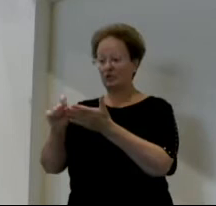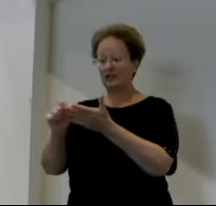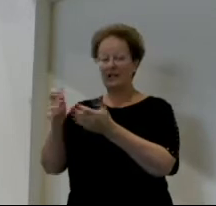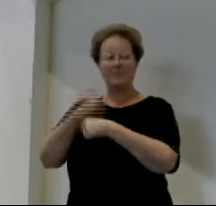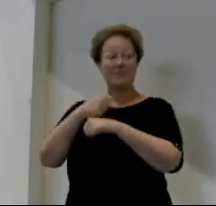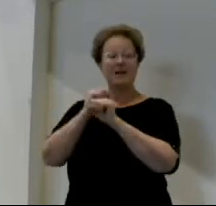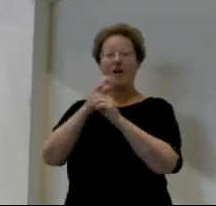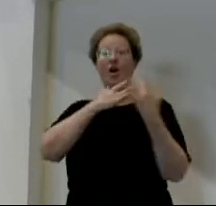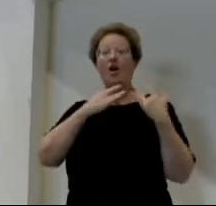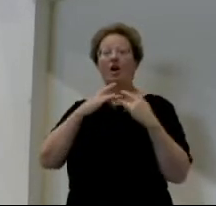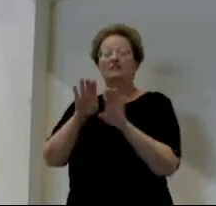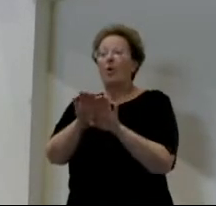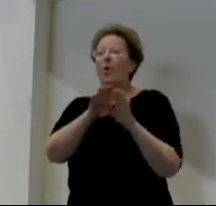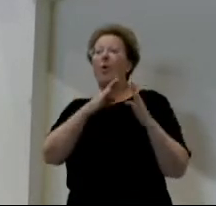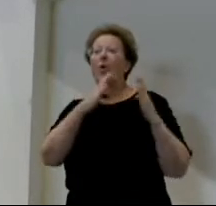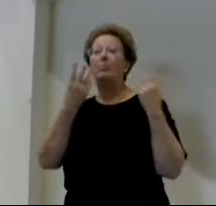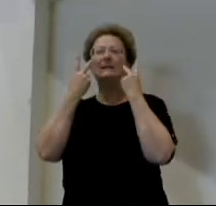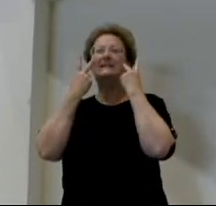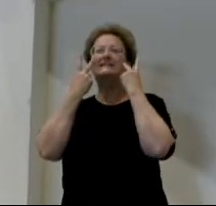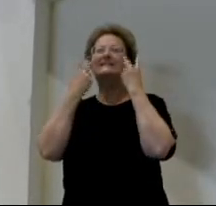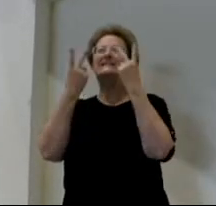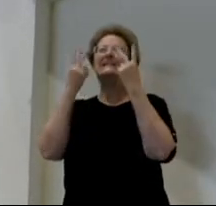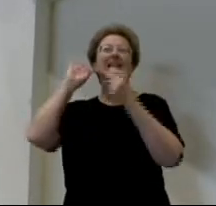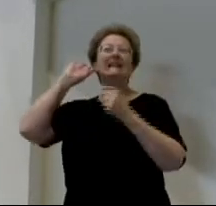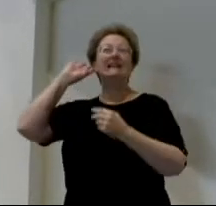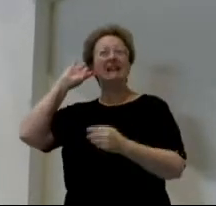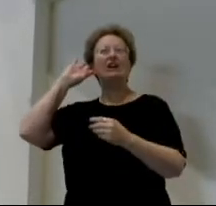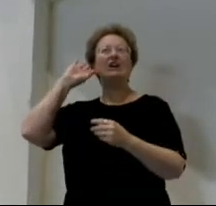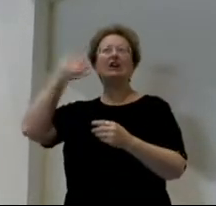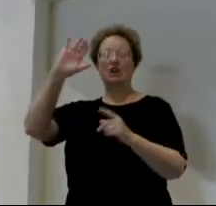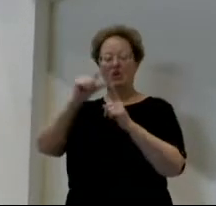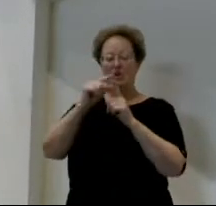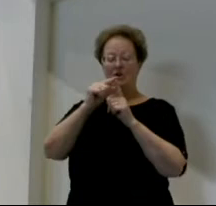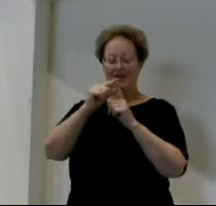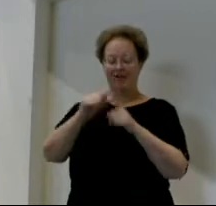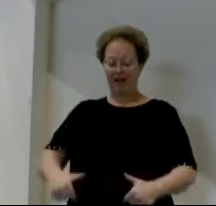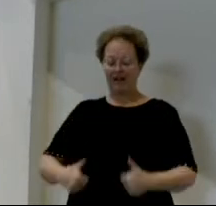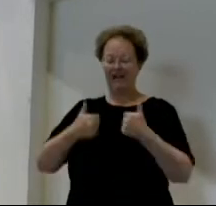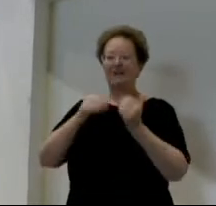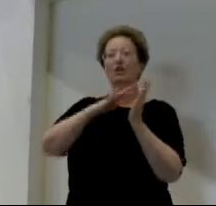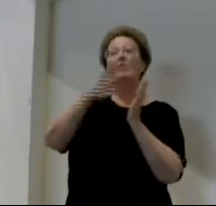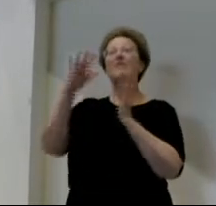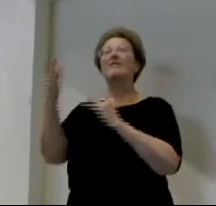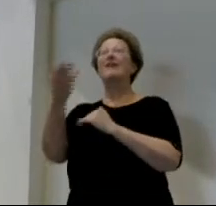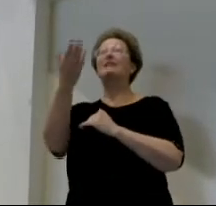open, so that we can hear your word, we can believe it, and we can live it to your glory. Amen.